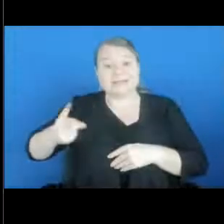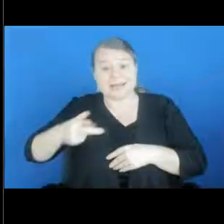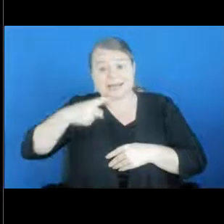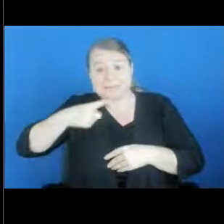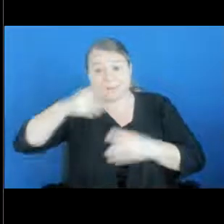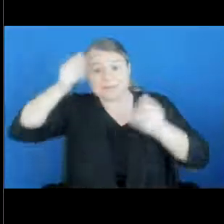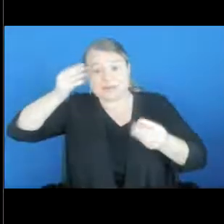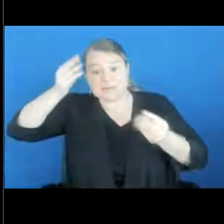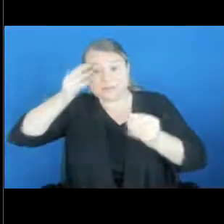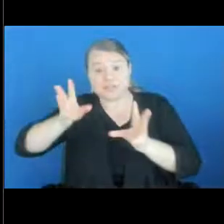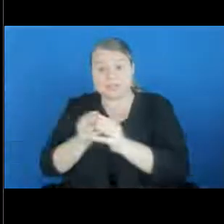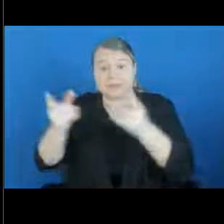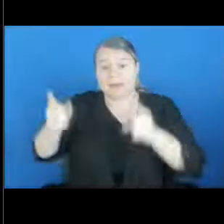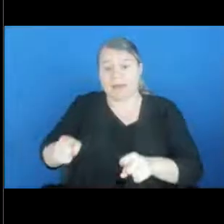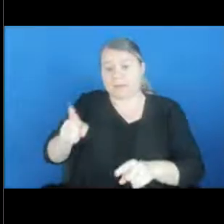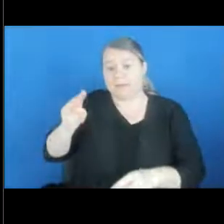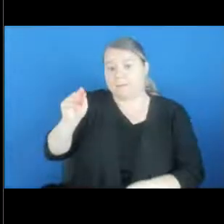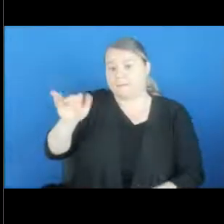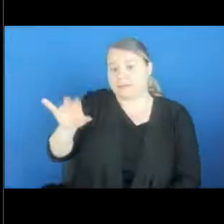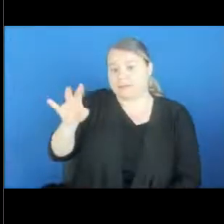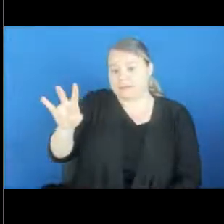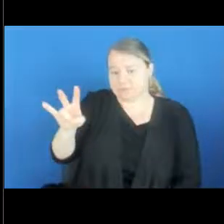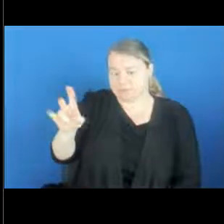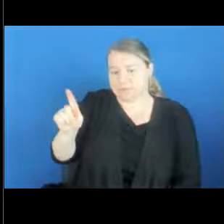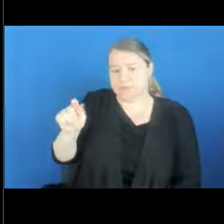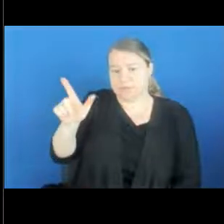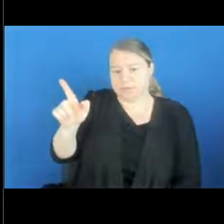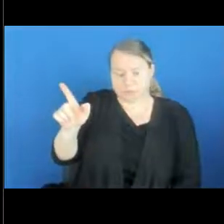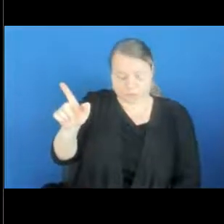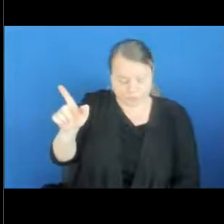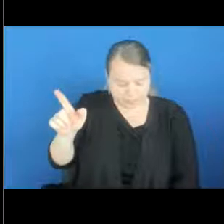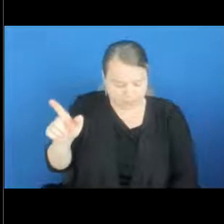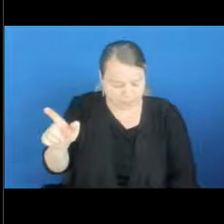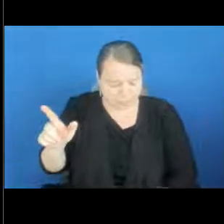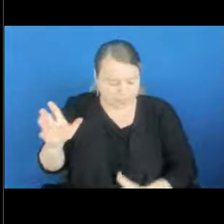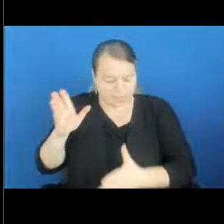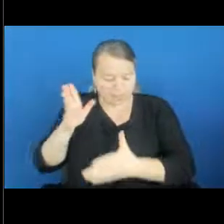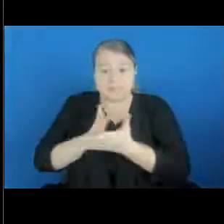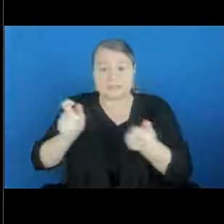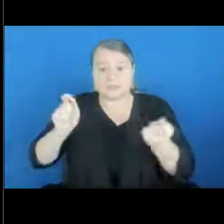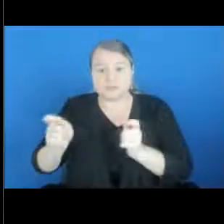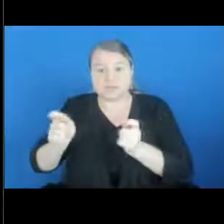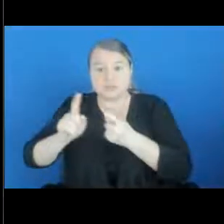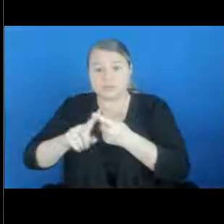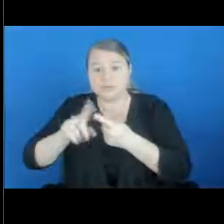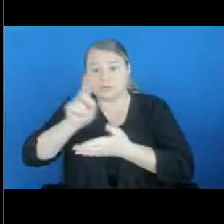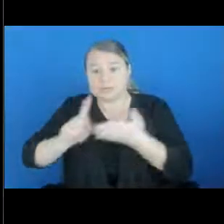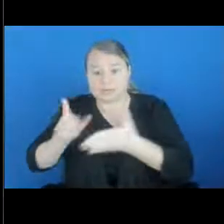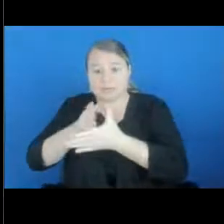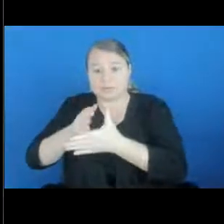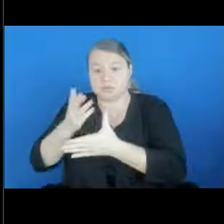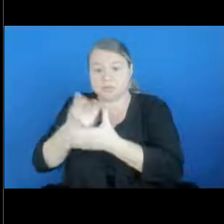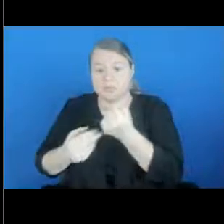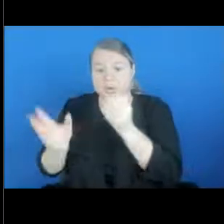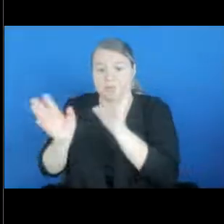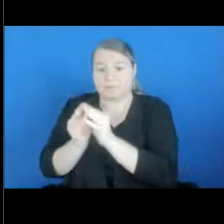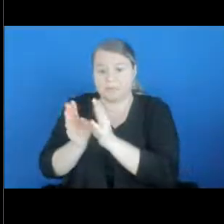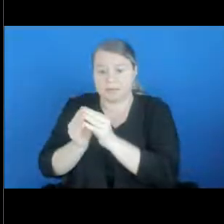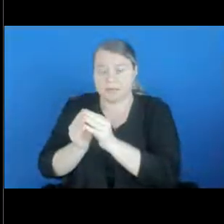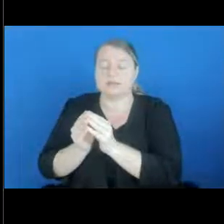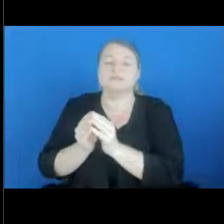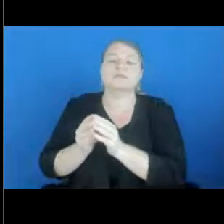was held on May 17th, 2021. There were some changes to the design between those two meetings, and those were presented